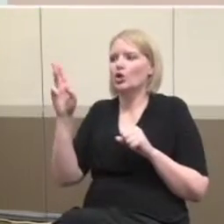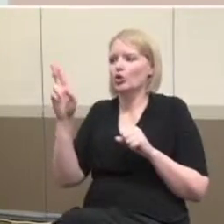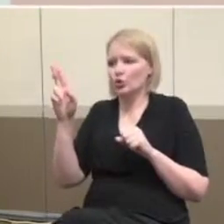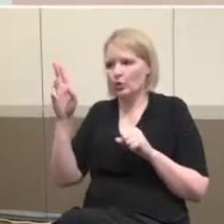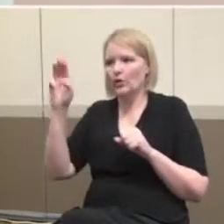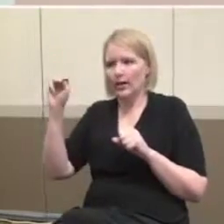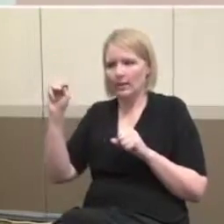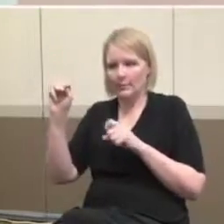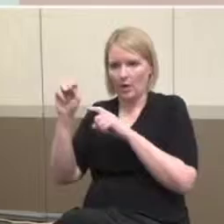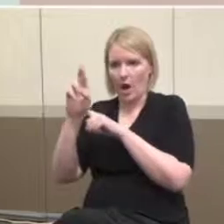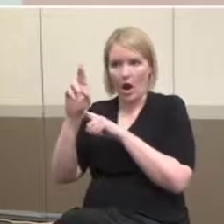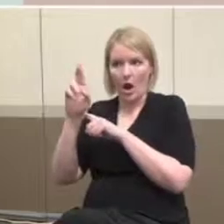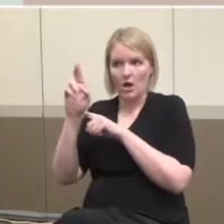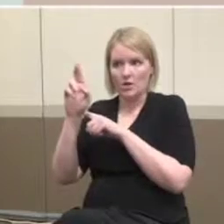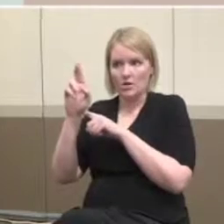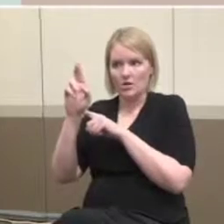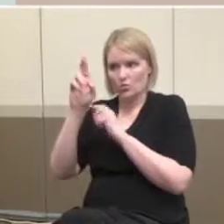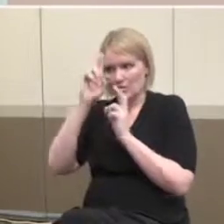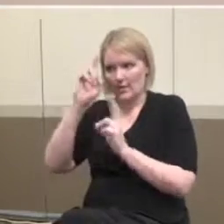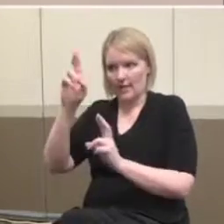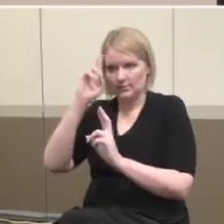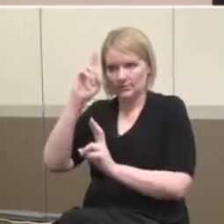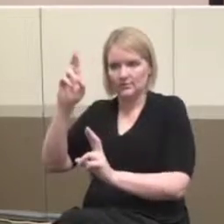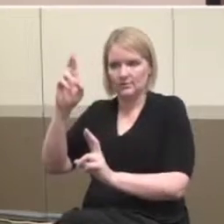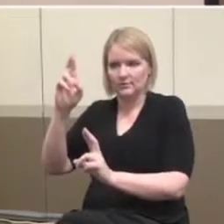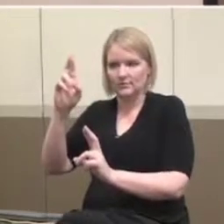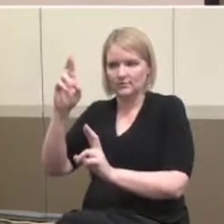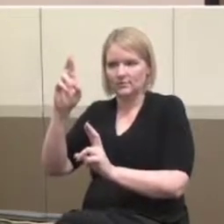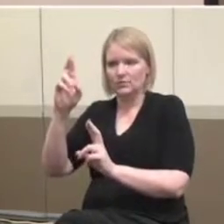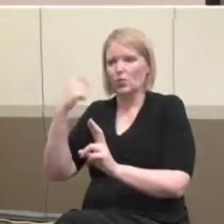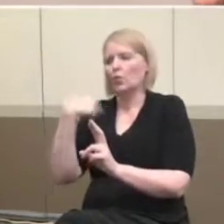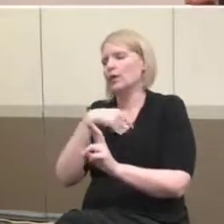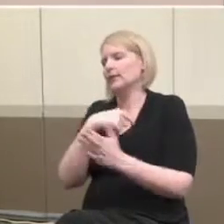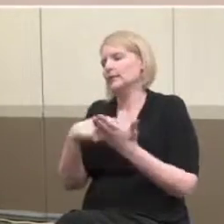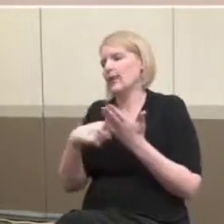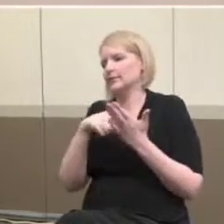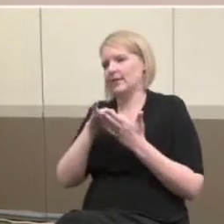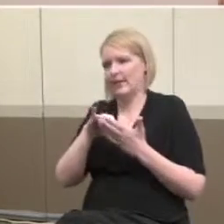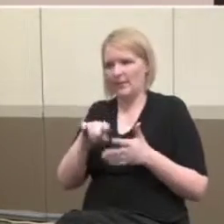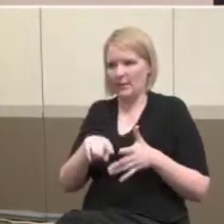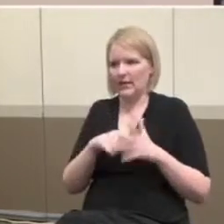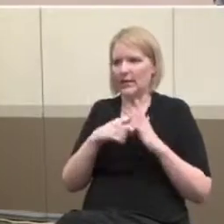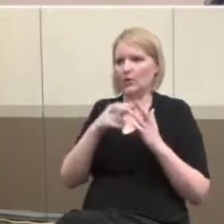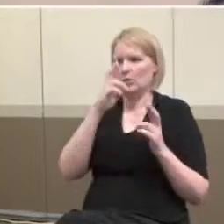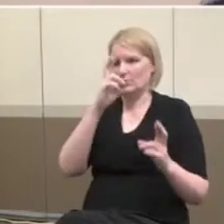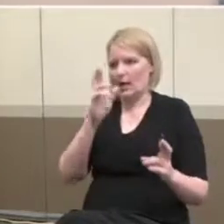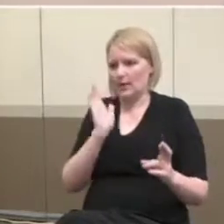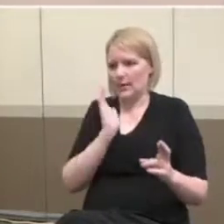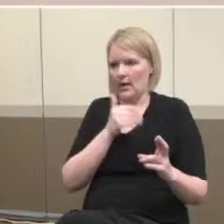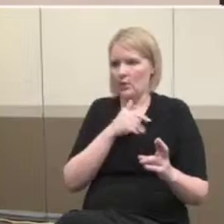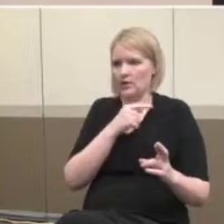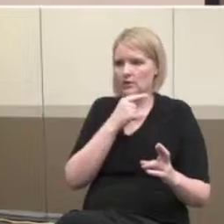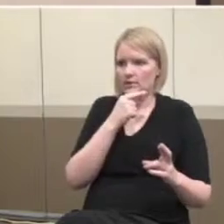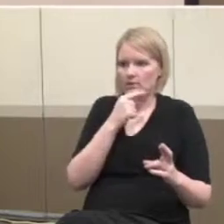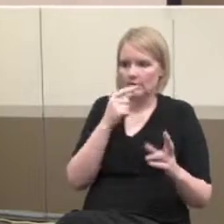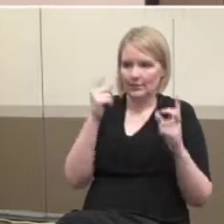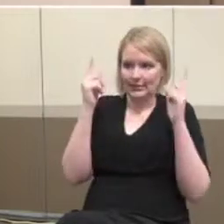M, our R is respect, and we always talk about that at the very beginning: respect for our